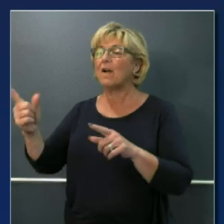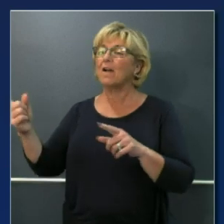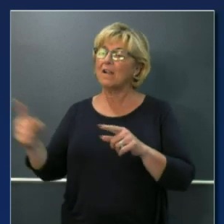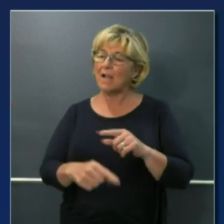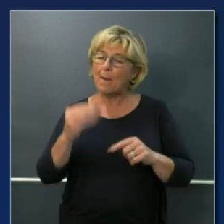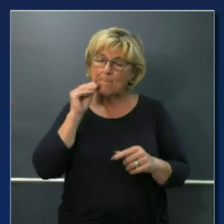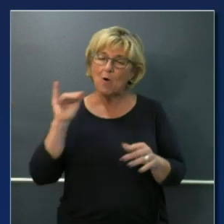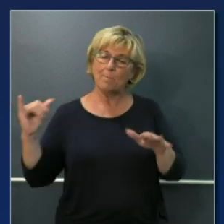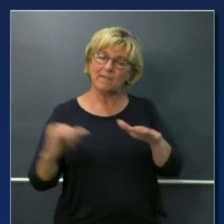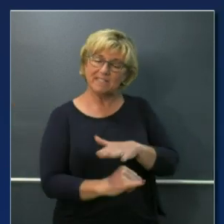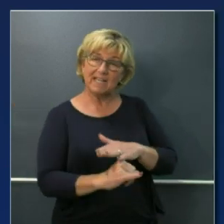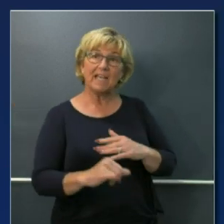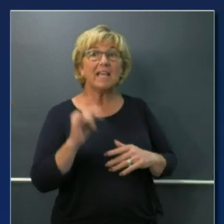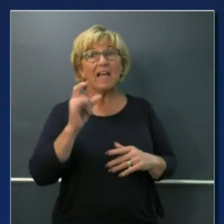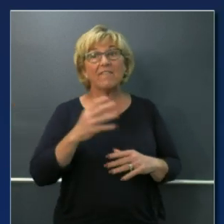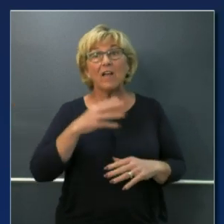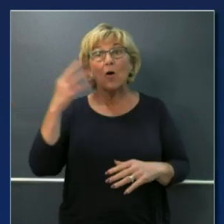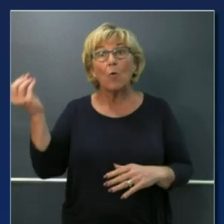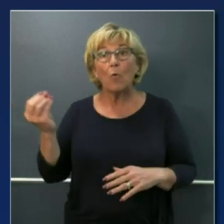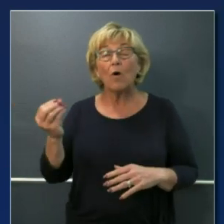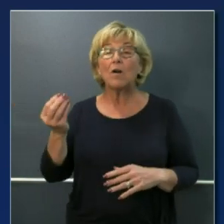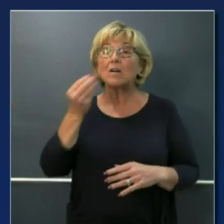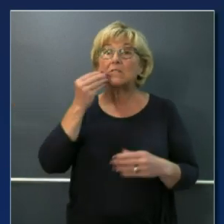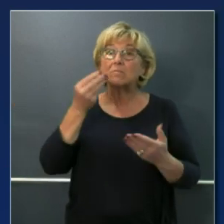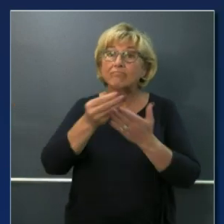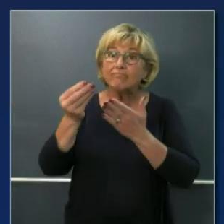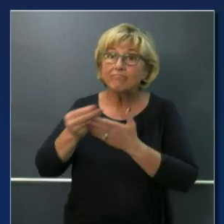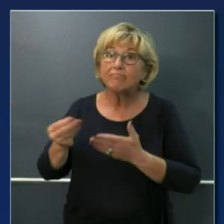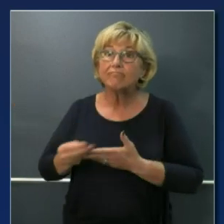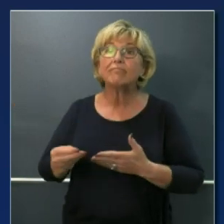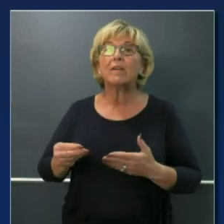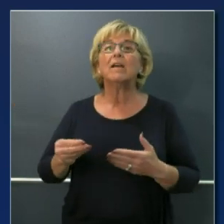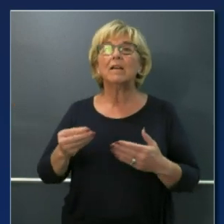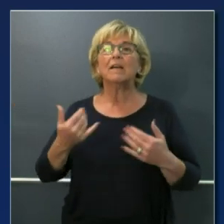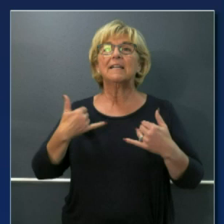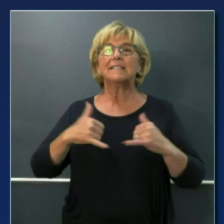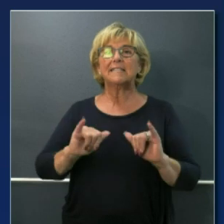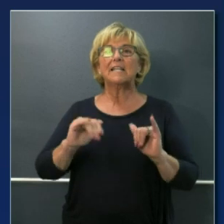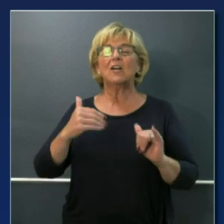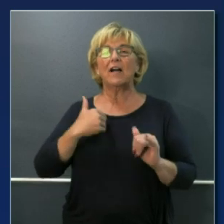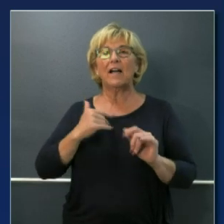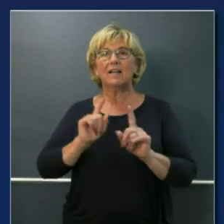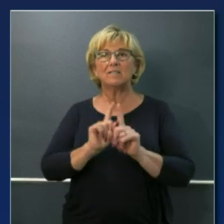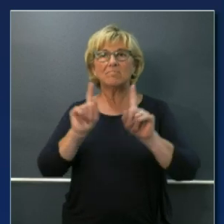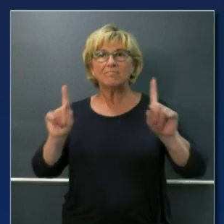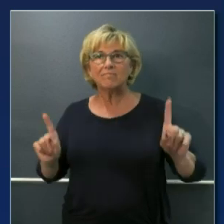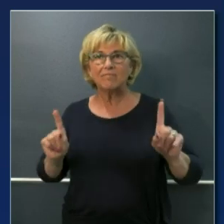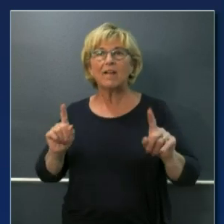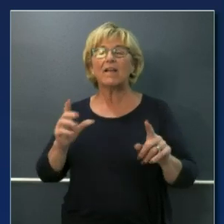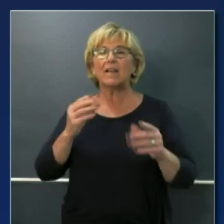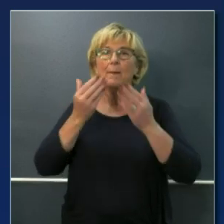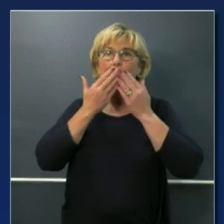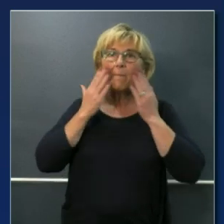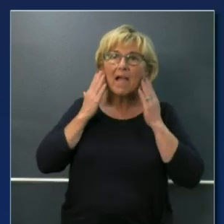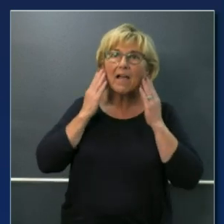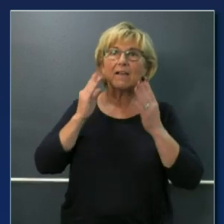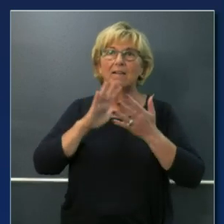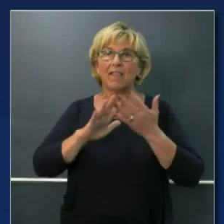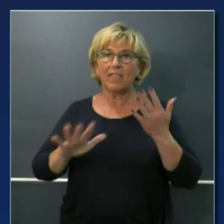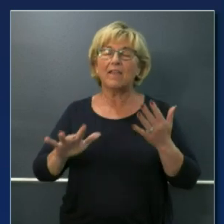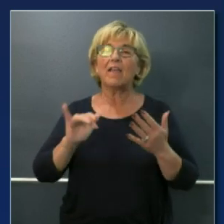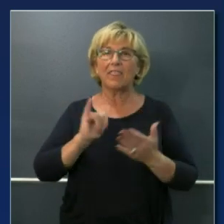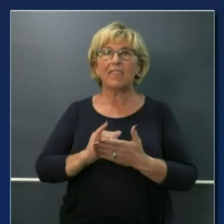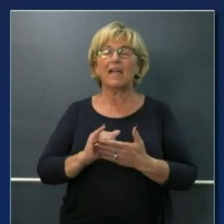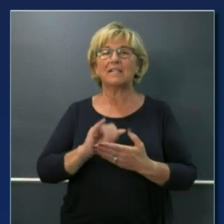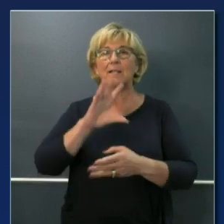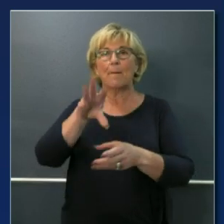yourself. But if you do need to go out, to go to the grocery store, make sure that you continue to practice physical distancing and all the other things that we tell you. That's the first thing you can do to be